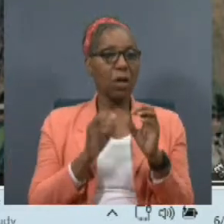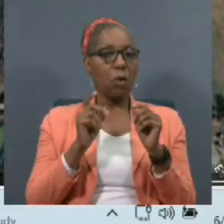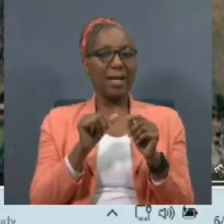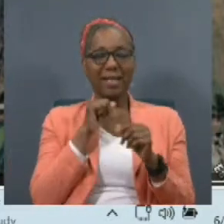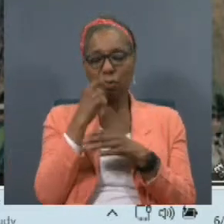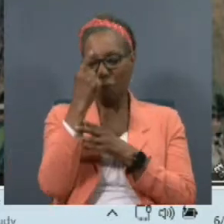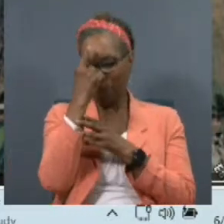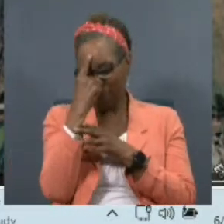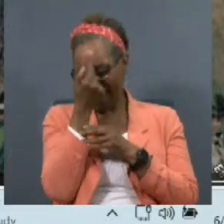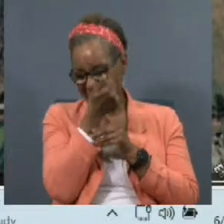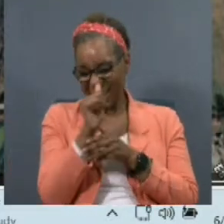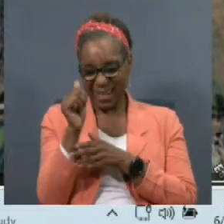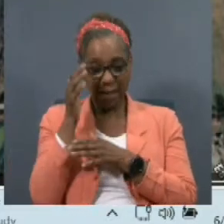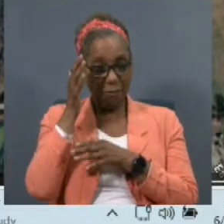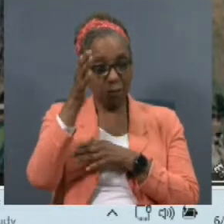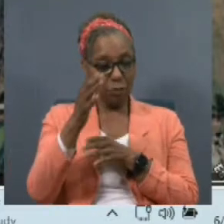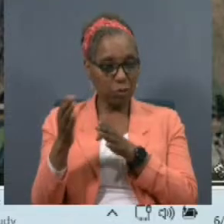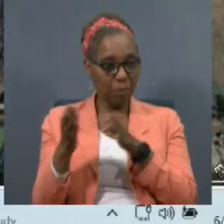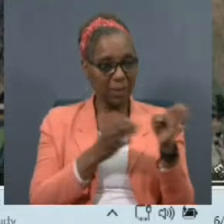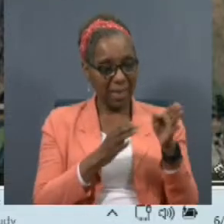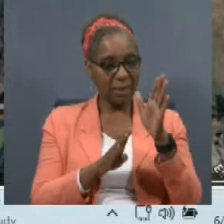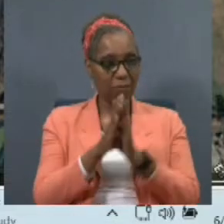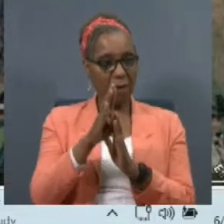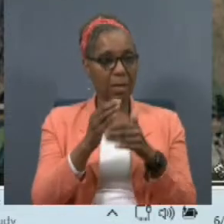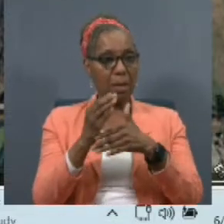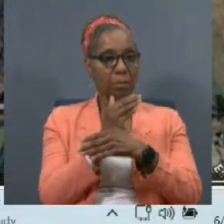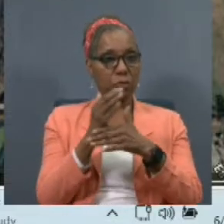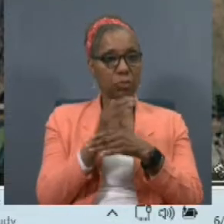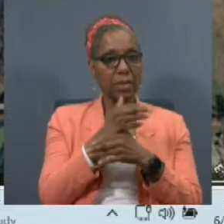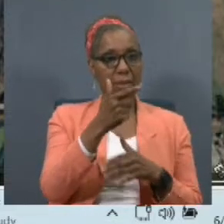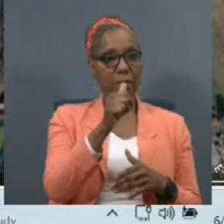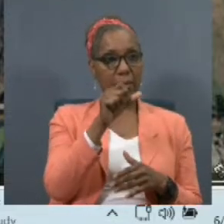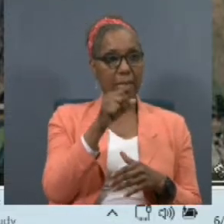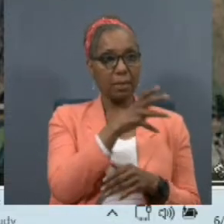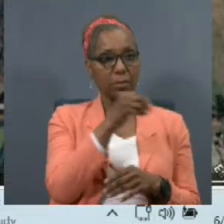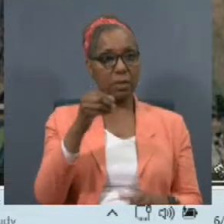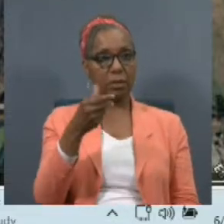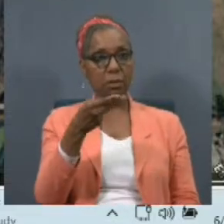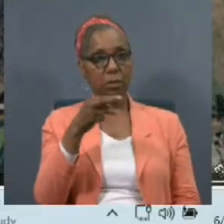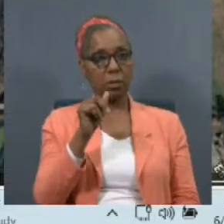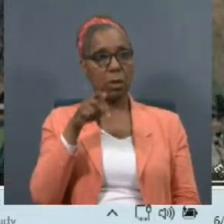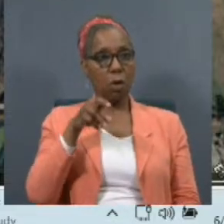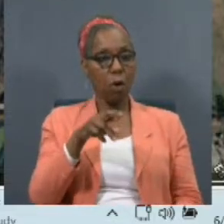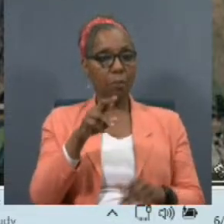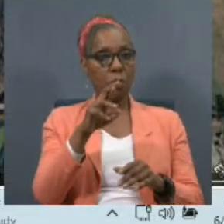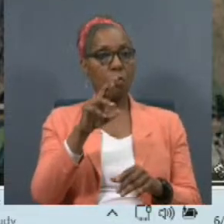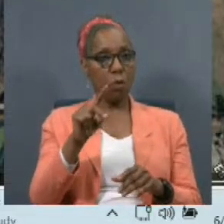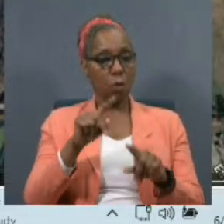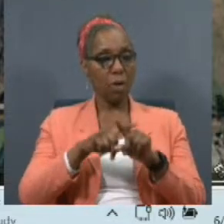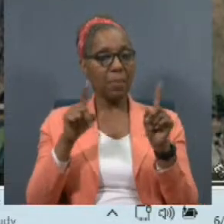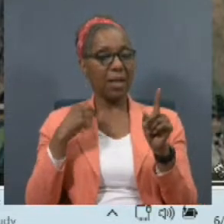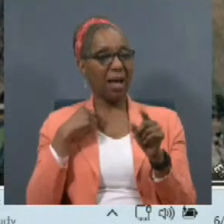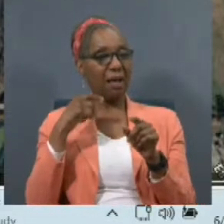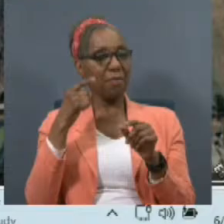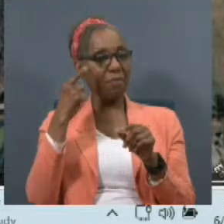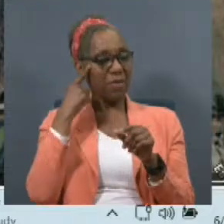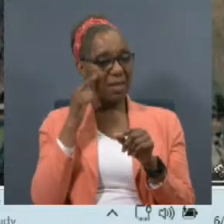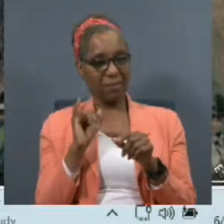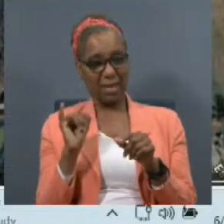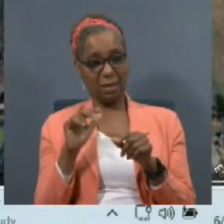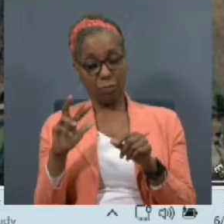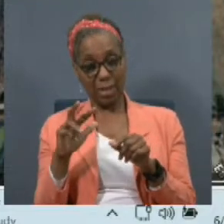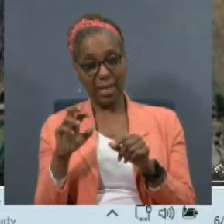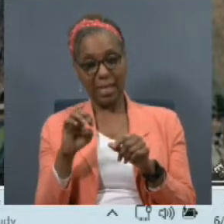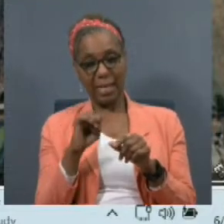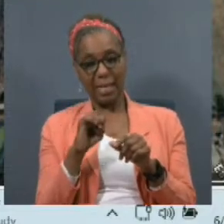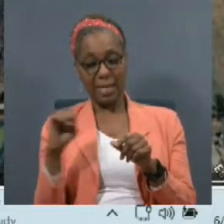don't think there's any future planned development between Gates and Harper Road. Right. Well, the I-3, I think, is going to be east of Harper, correct?